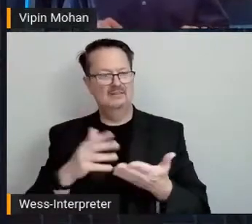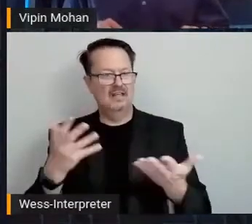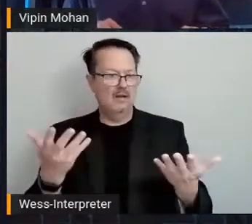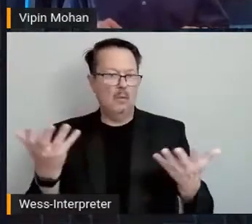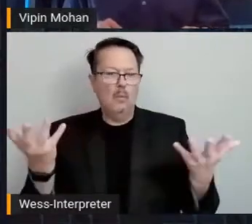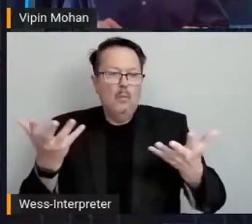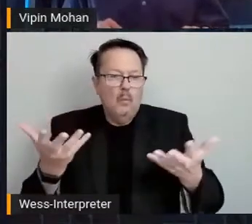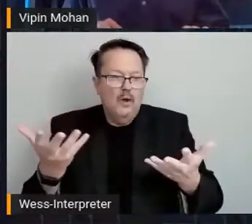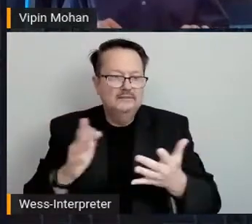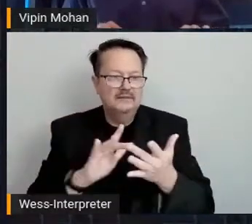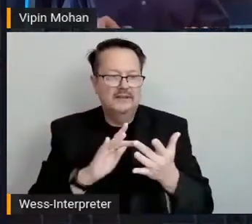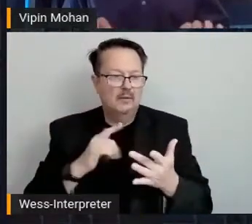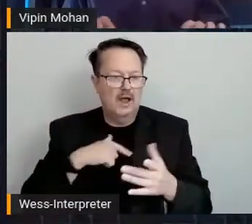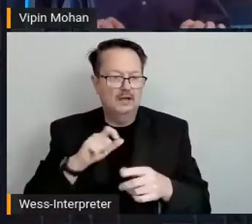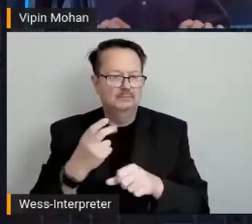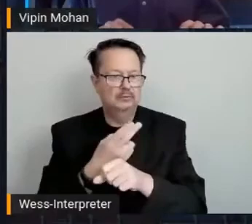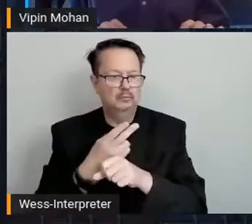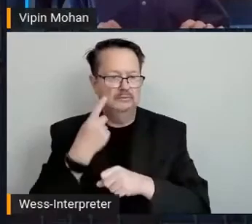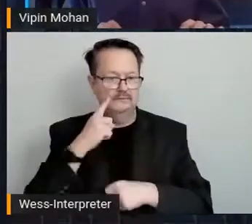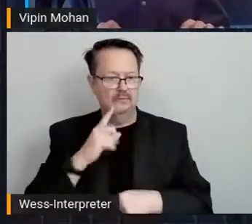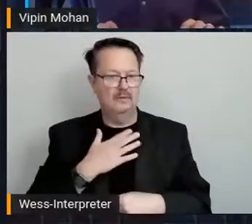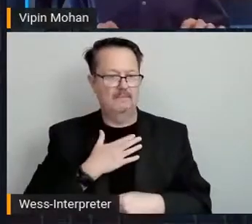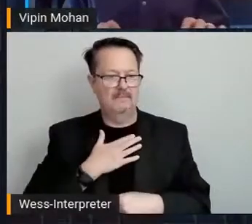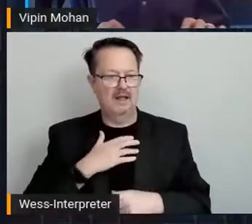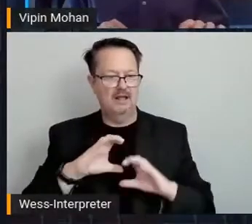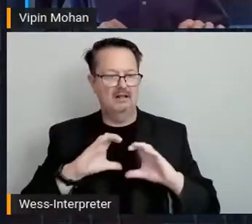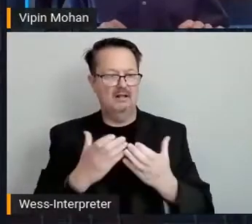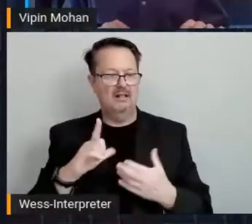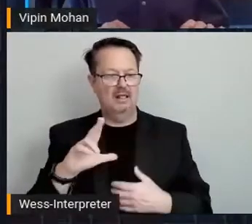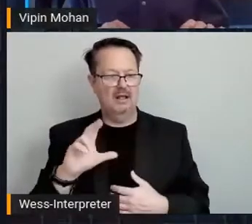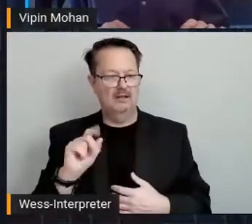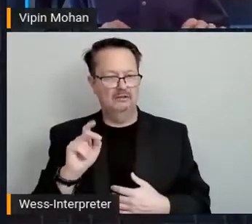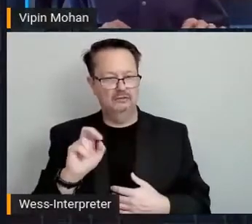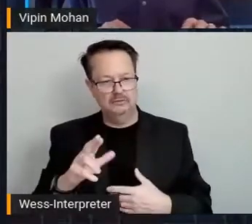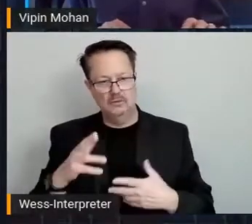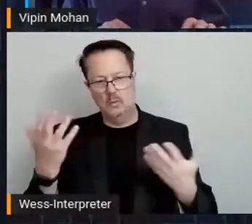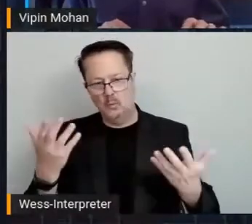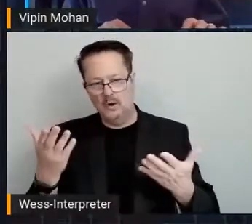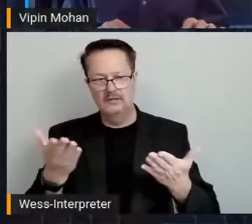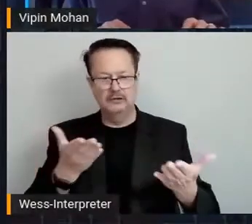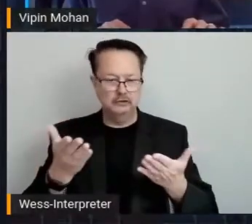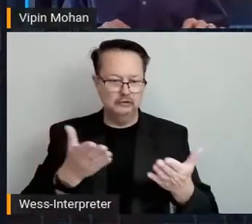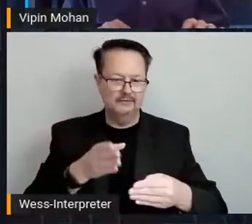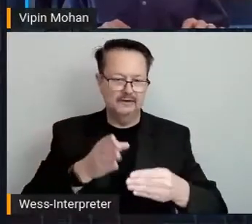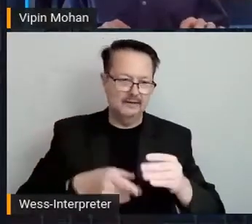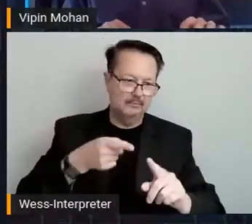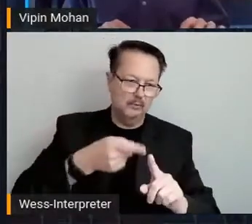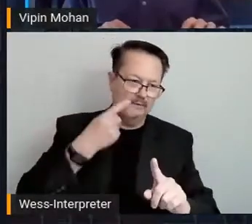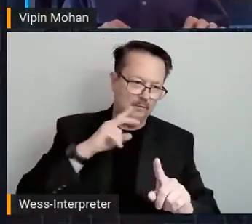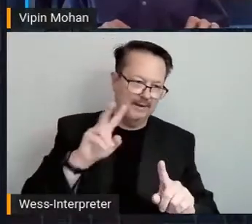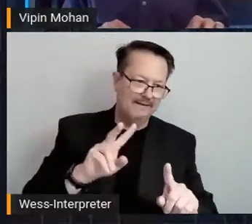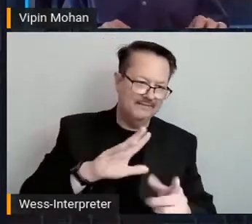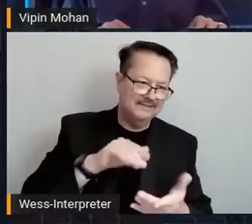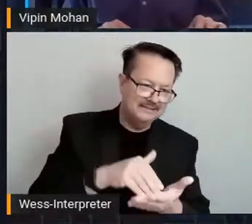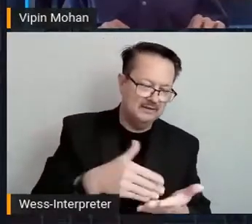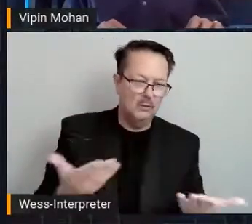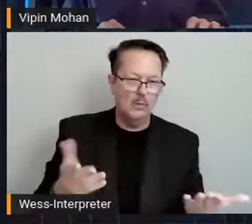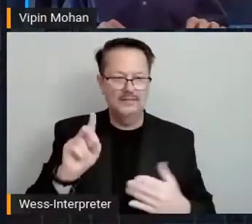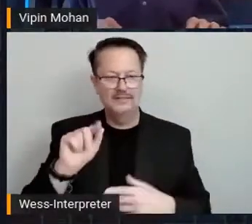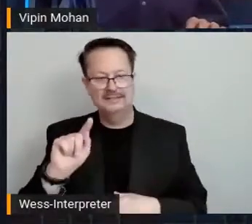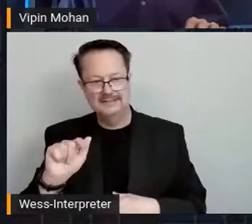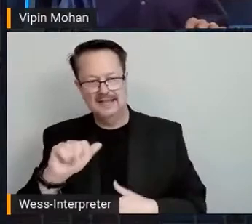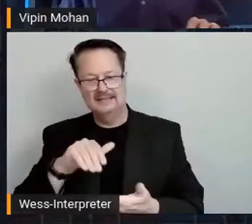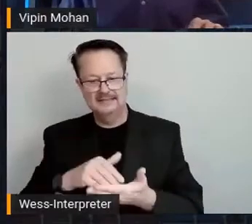should be using for my cluster, what's the server endpoint for my vCenter, what's the data center's